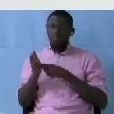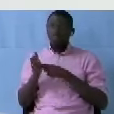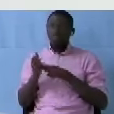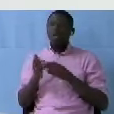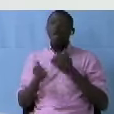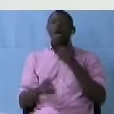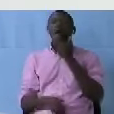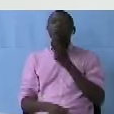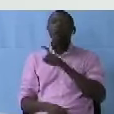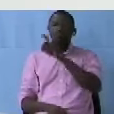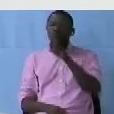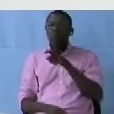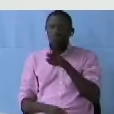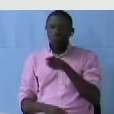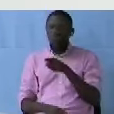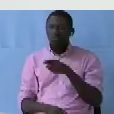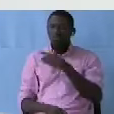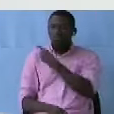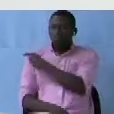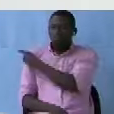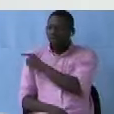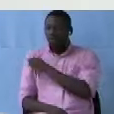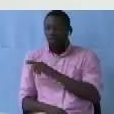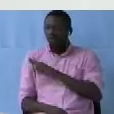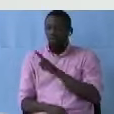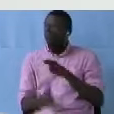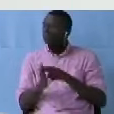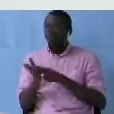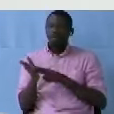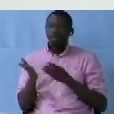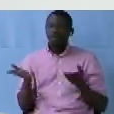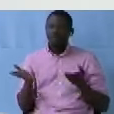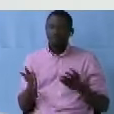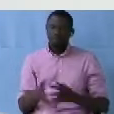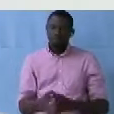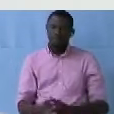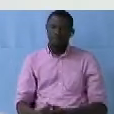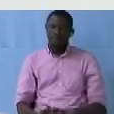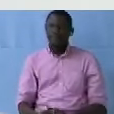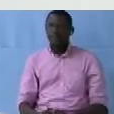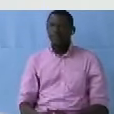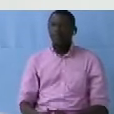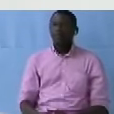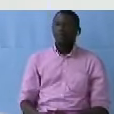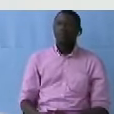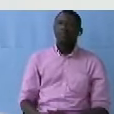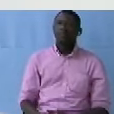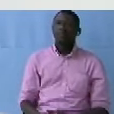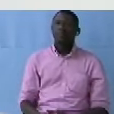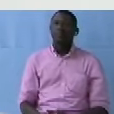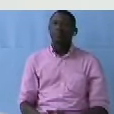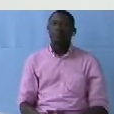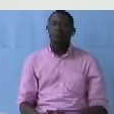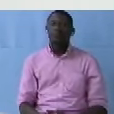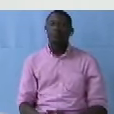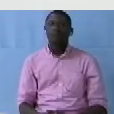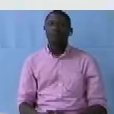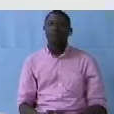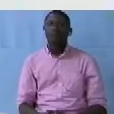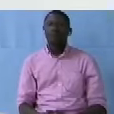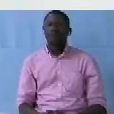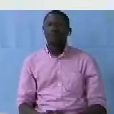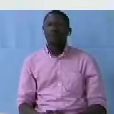yene fasoni set yo xamne yang ko set ci yaram nit ki febar laj yow dal moy wax ko rek ci kaddu. And